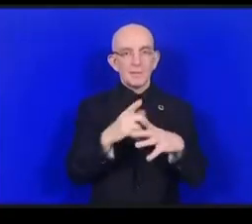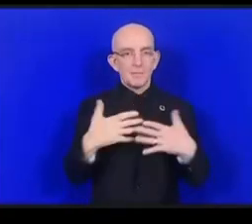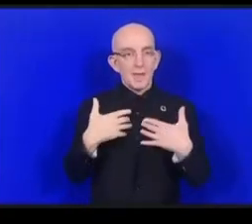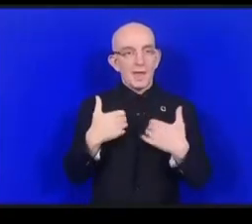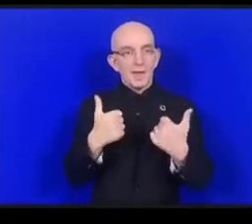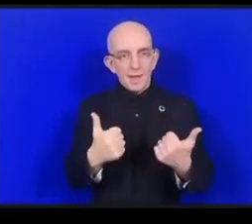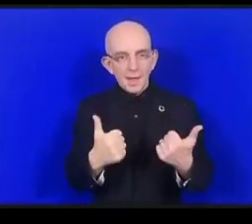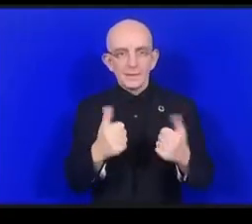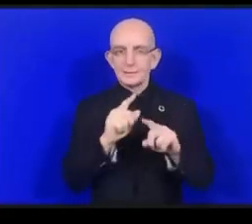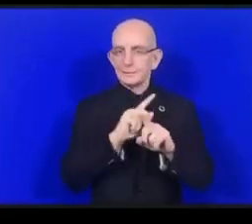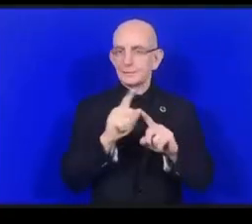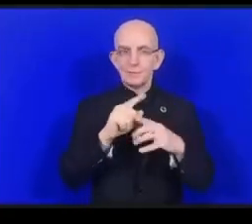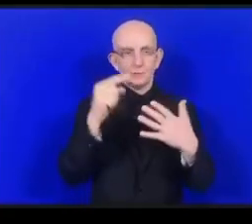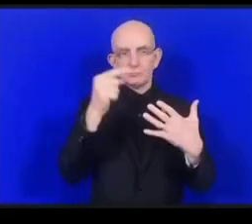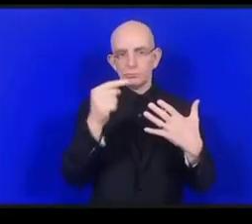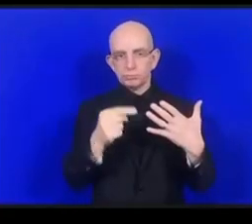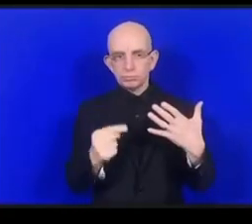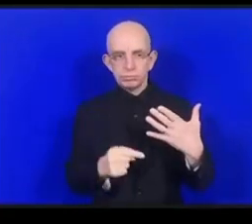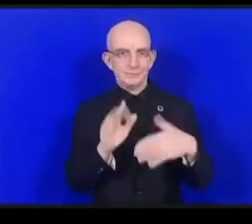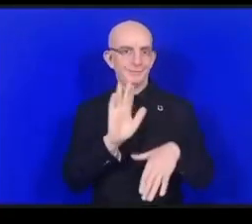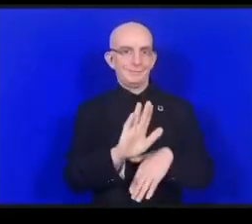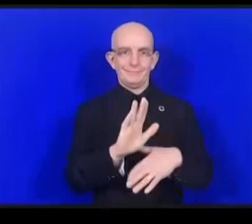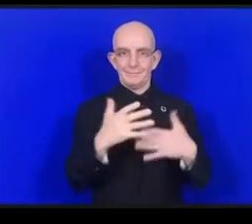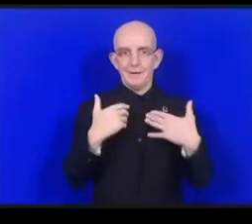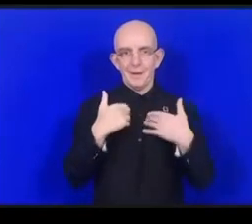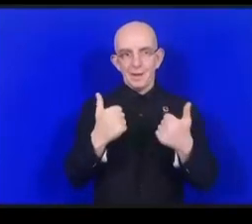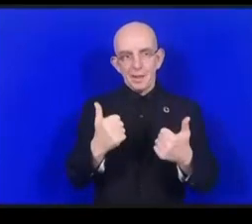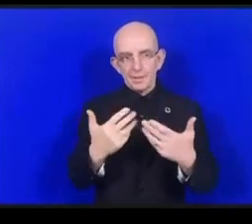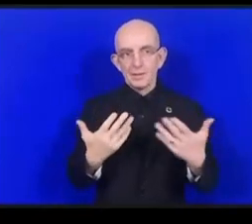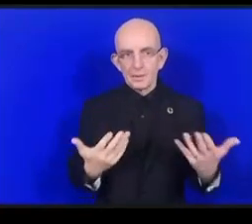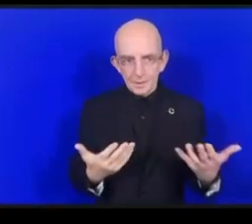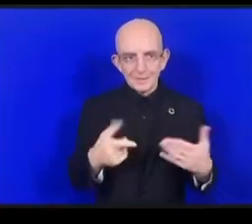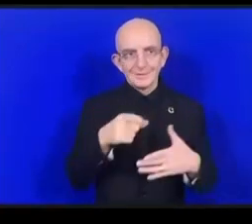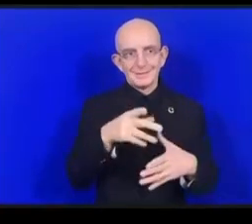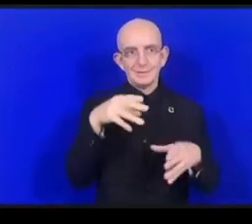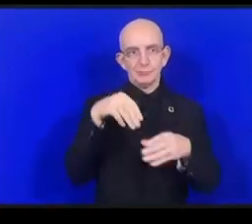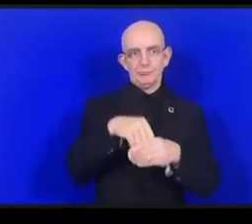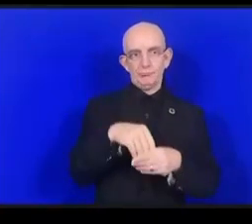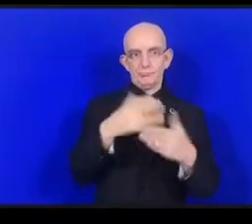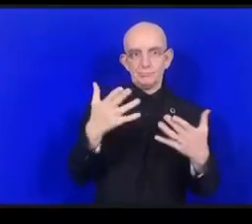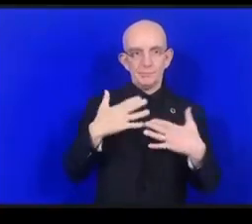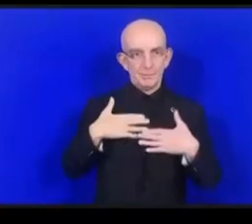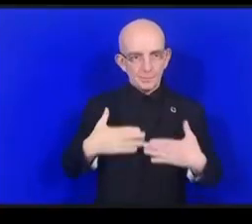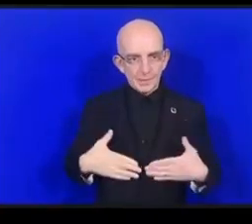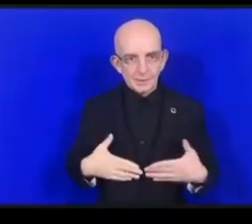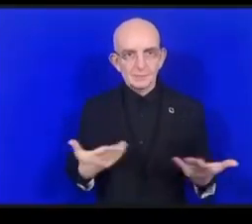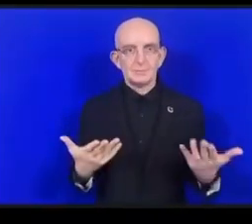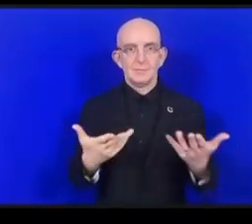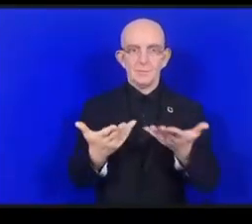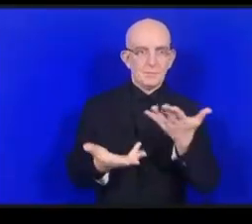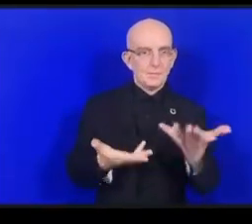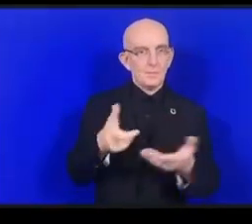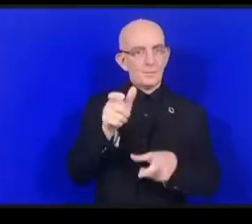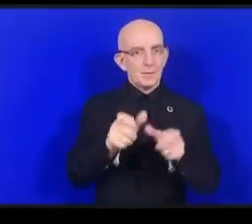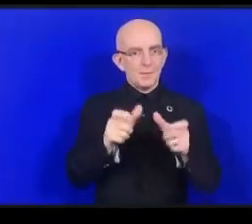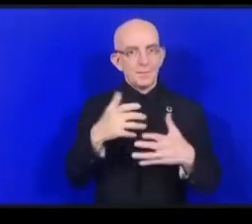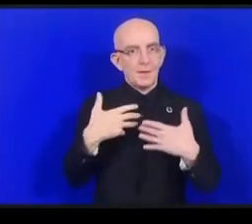maintain health. Clear water and sanitation, affordable and clear clean